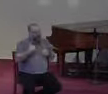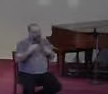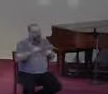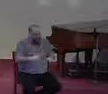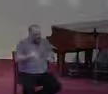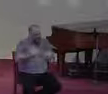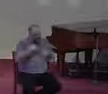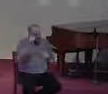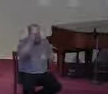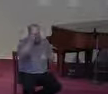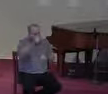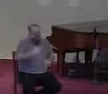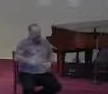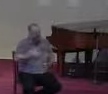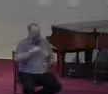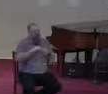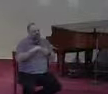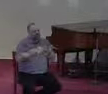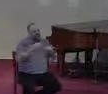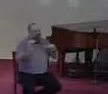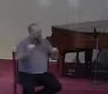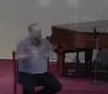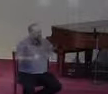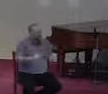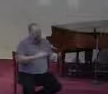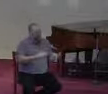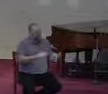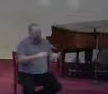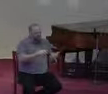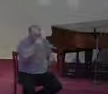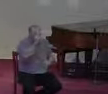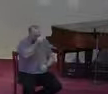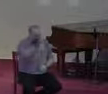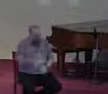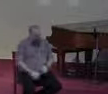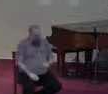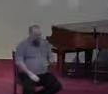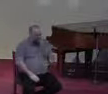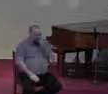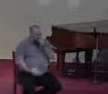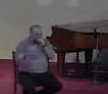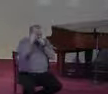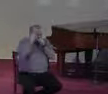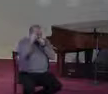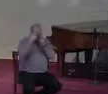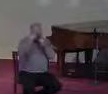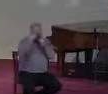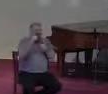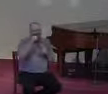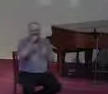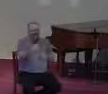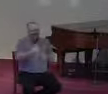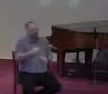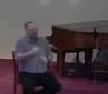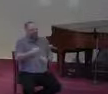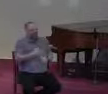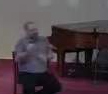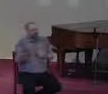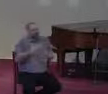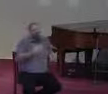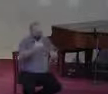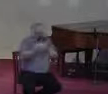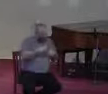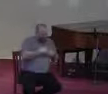life. So that no one would be cast off forever. For he does not willingly bring affliction